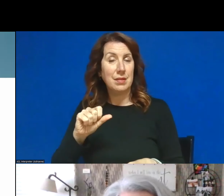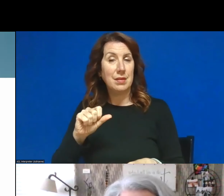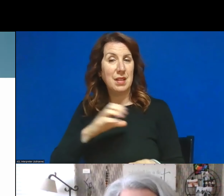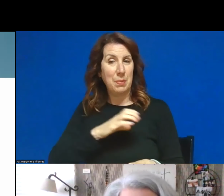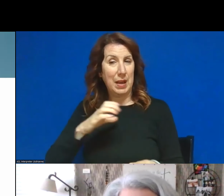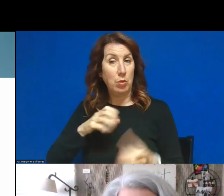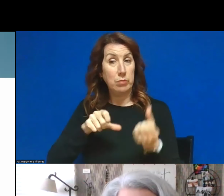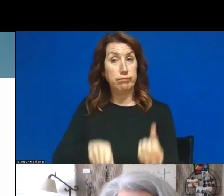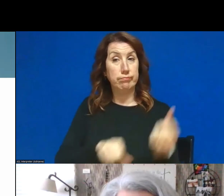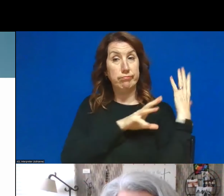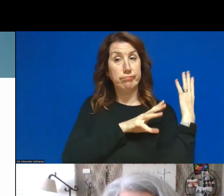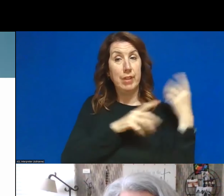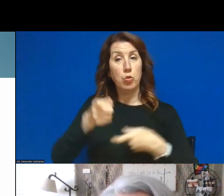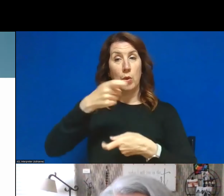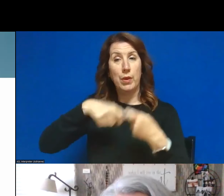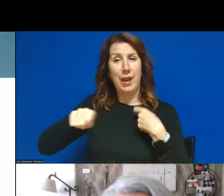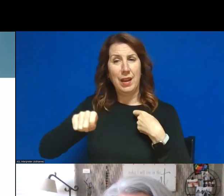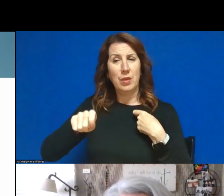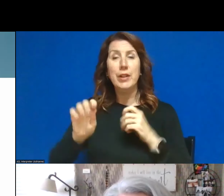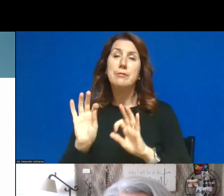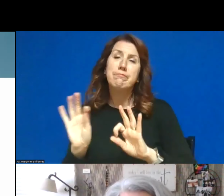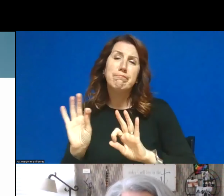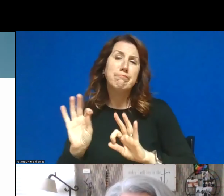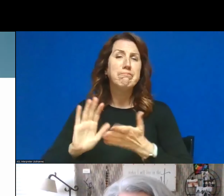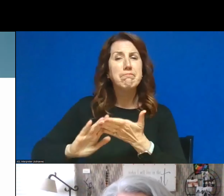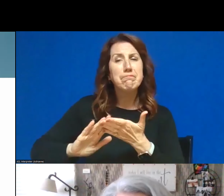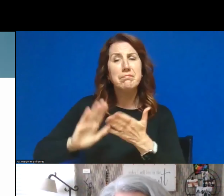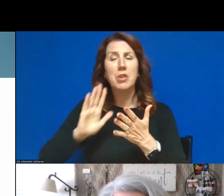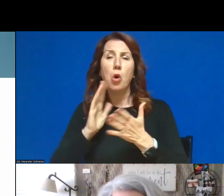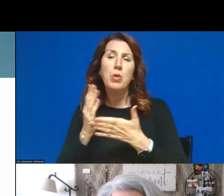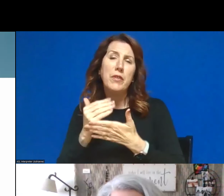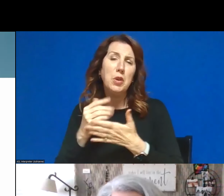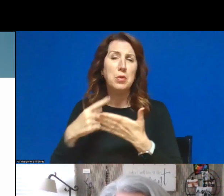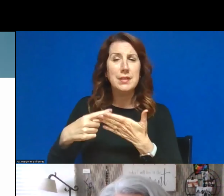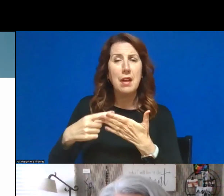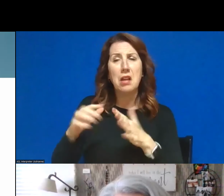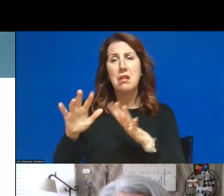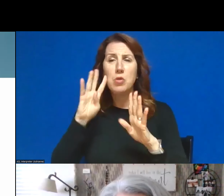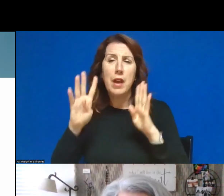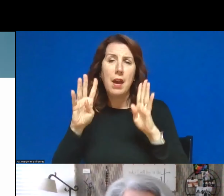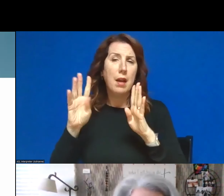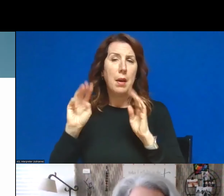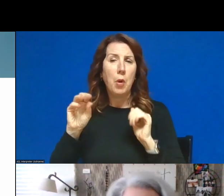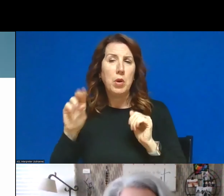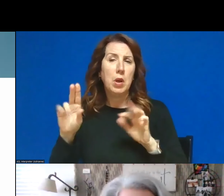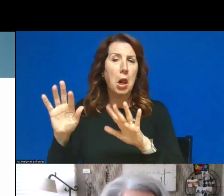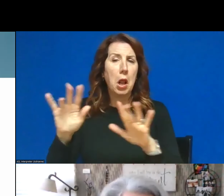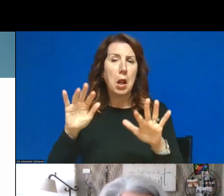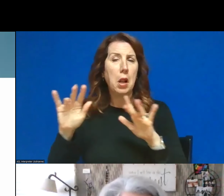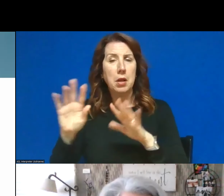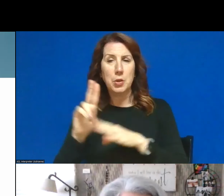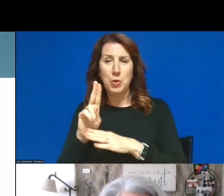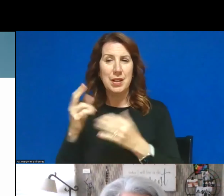and replaced with some innocuous platitudes calling for reviewing this and creating MOUs and using